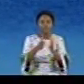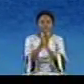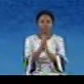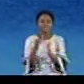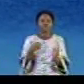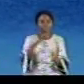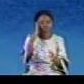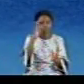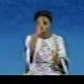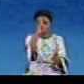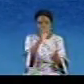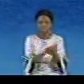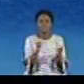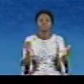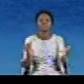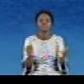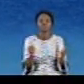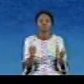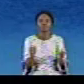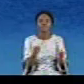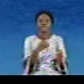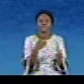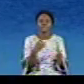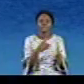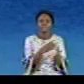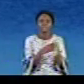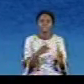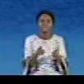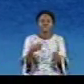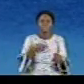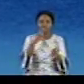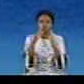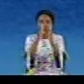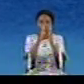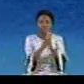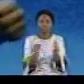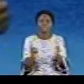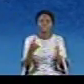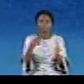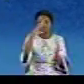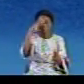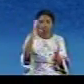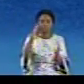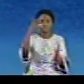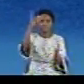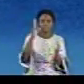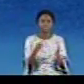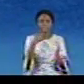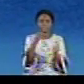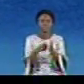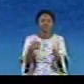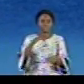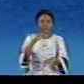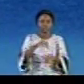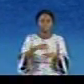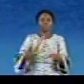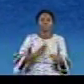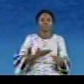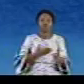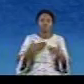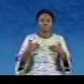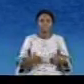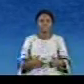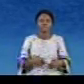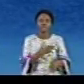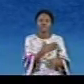the man of God was saying that we should not go, that whatever we believe, we'll get our testimony. So we should do what we cannot do before. So as I was doing it, I was